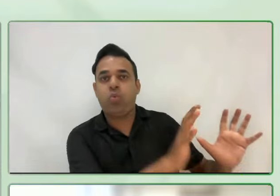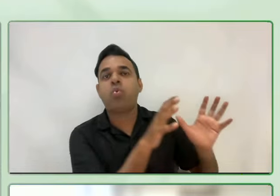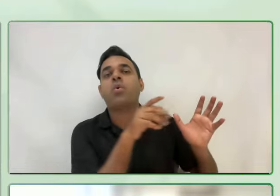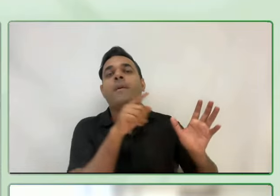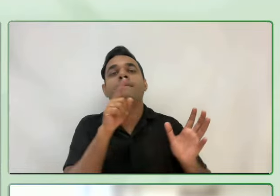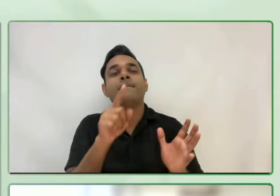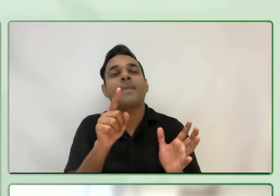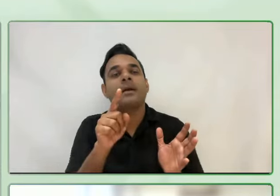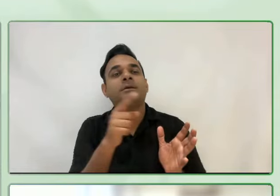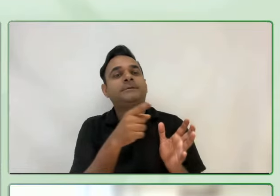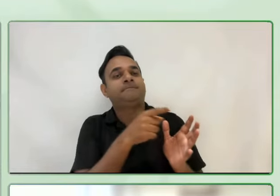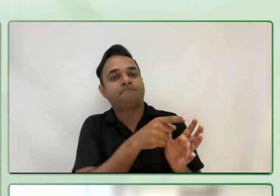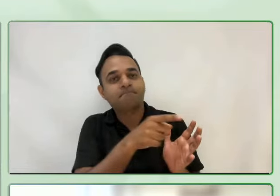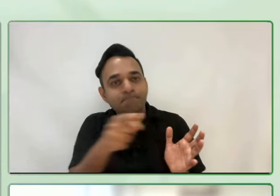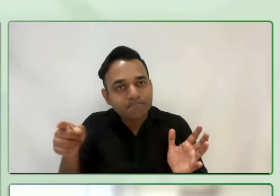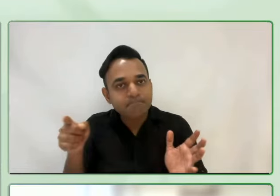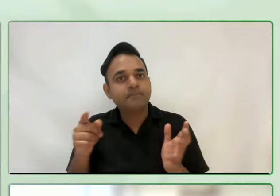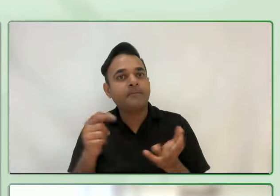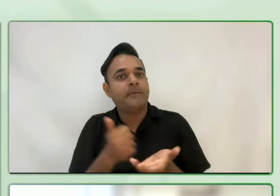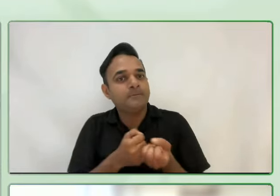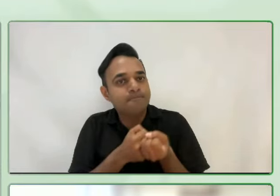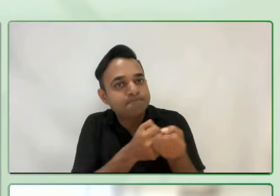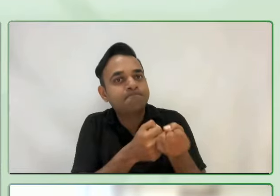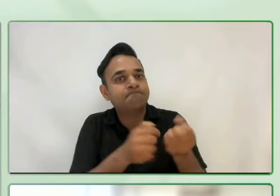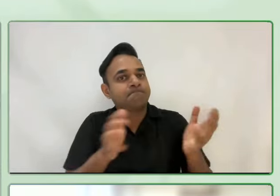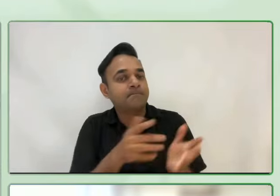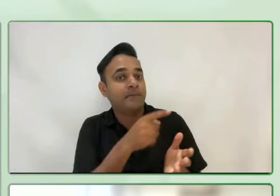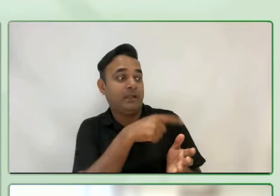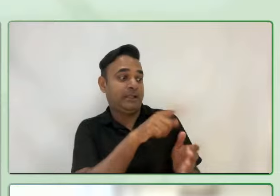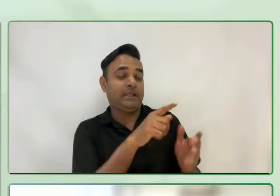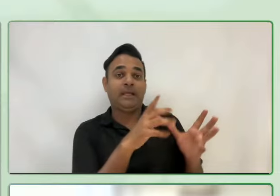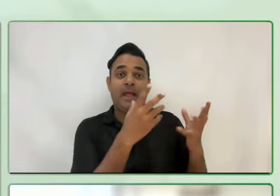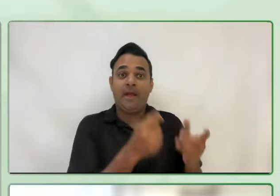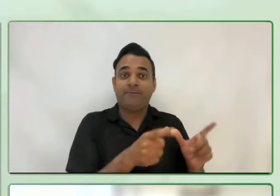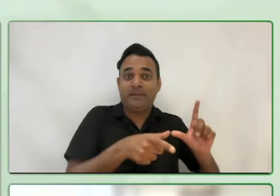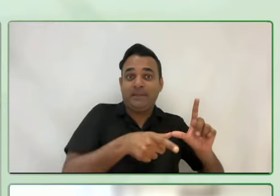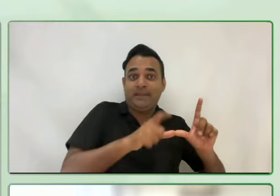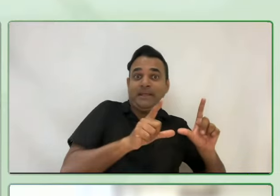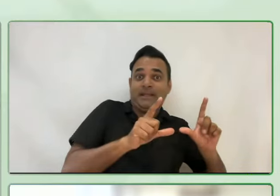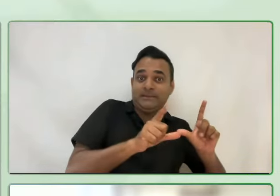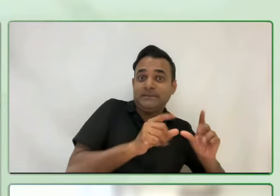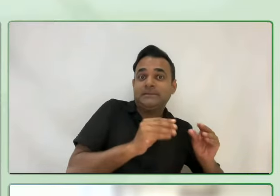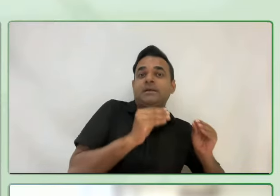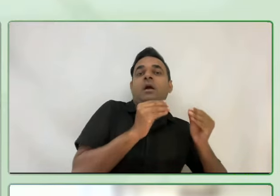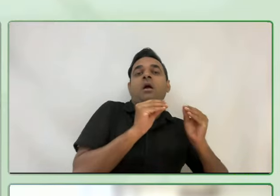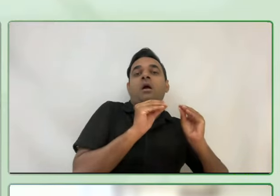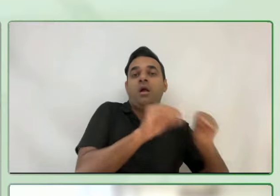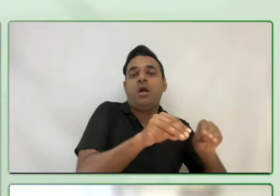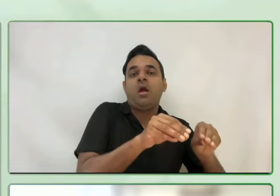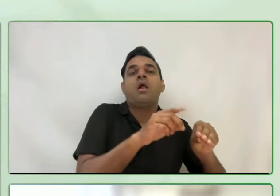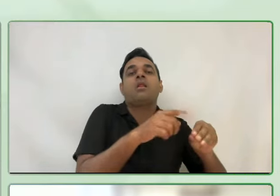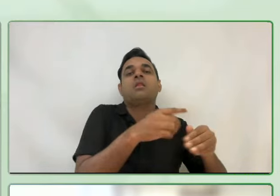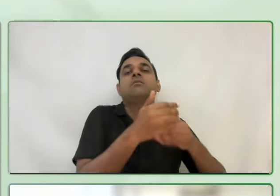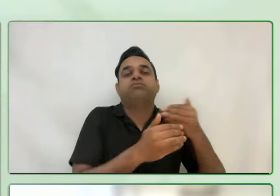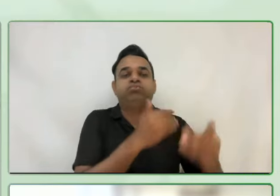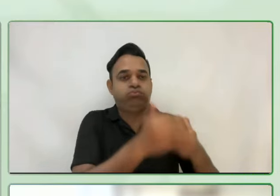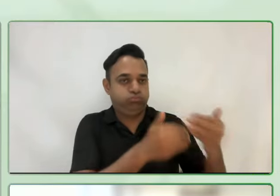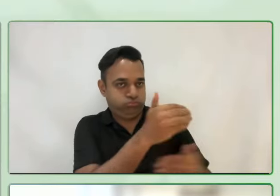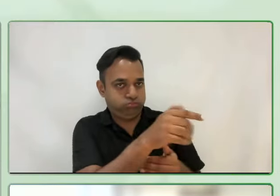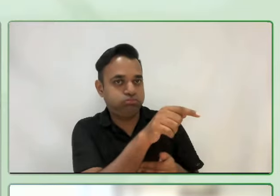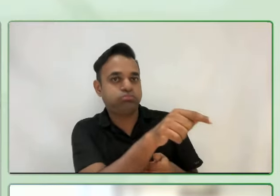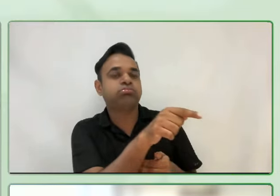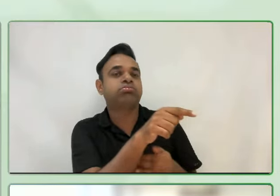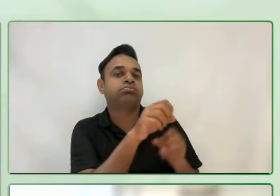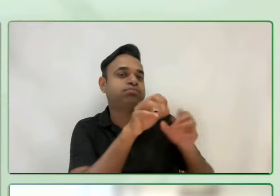than fix the condition. So when people come to you and say, we need help, They're not asking you to help them to fix their